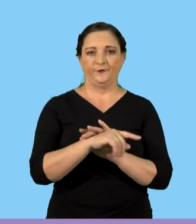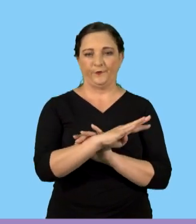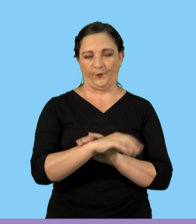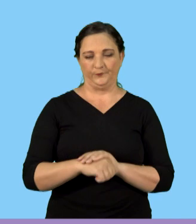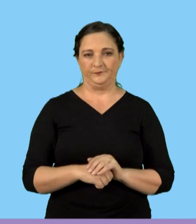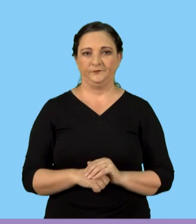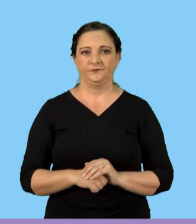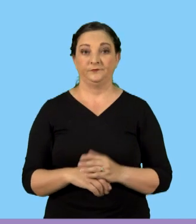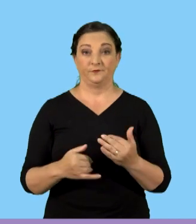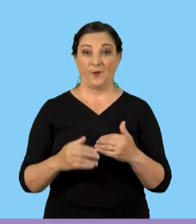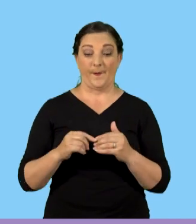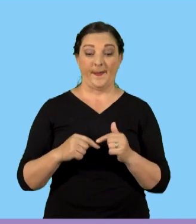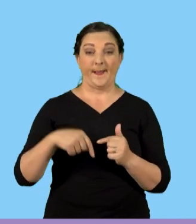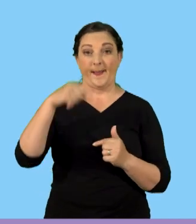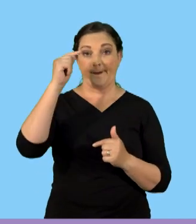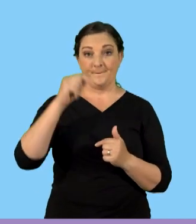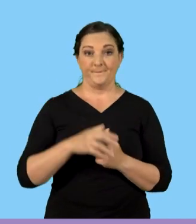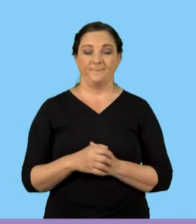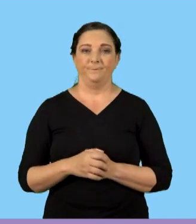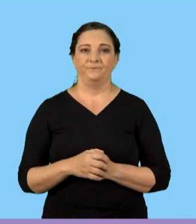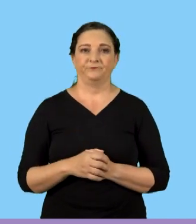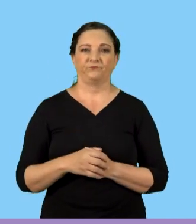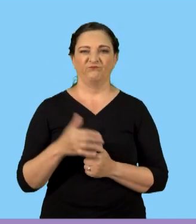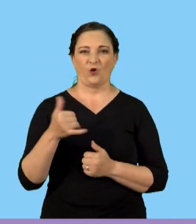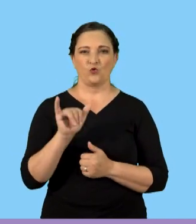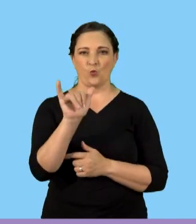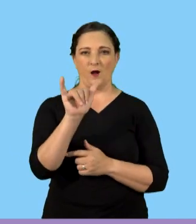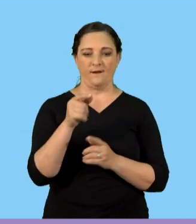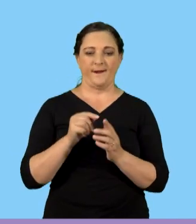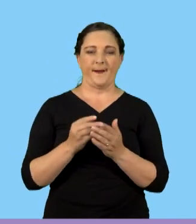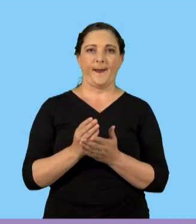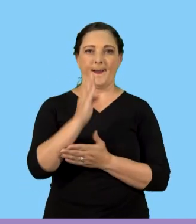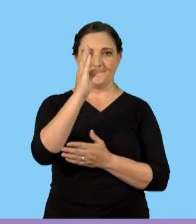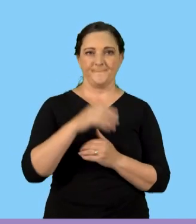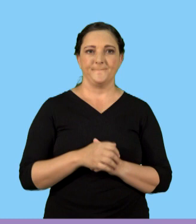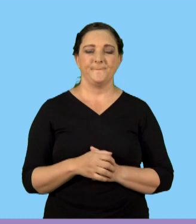negative 4. And going up as well on the y-axis,